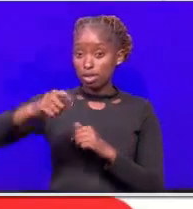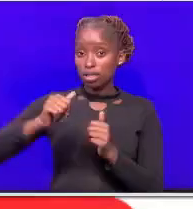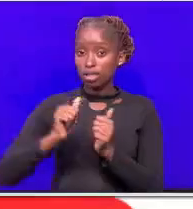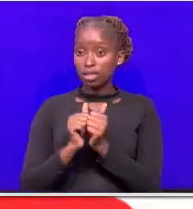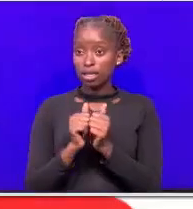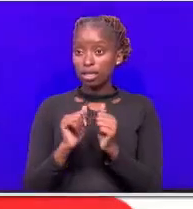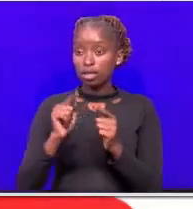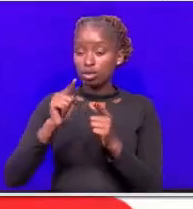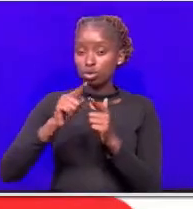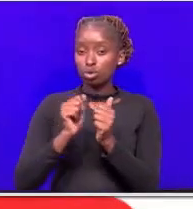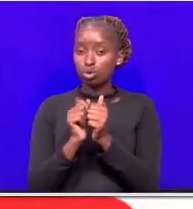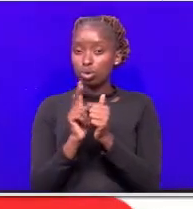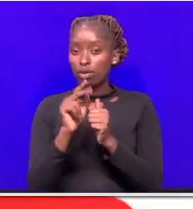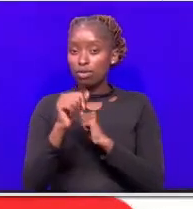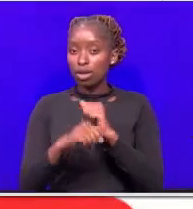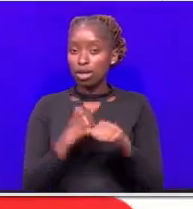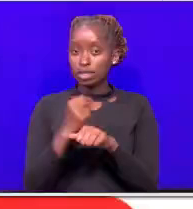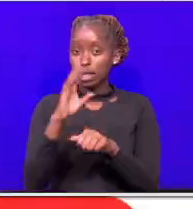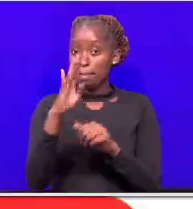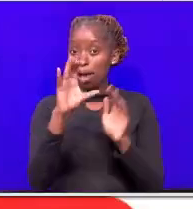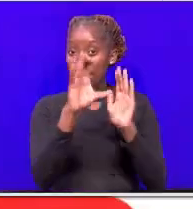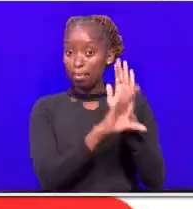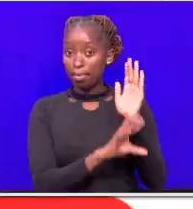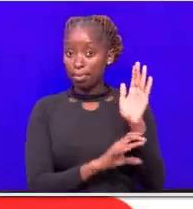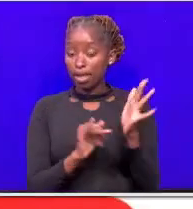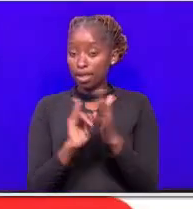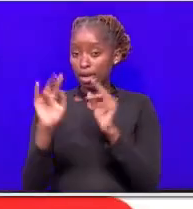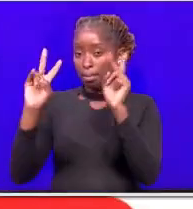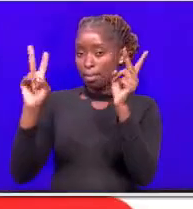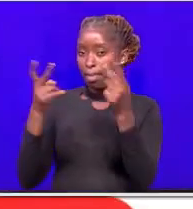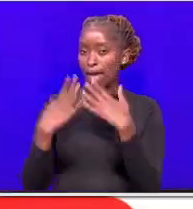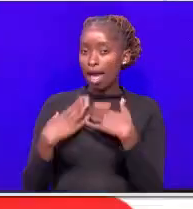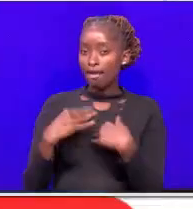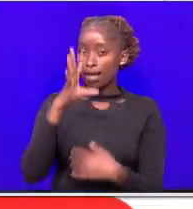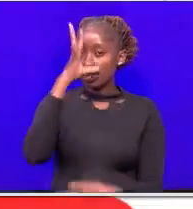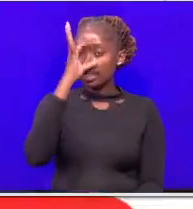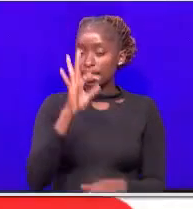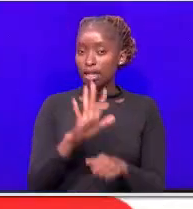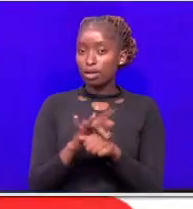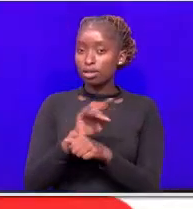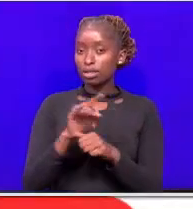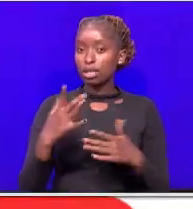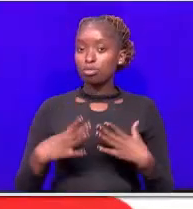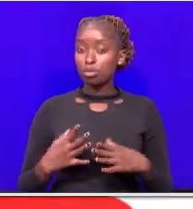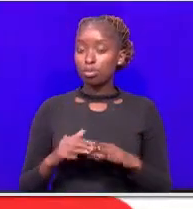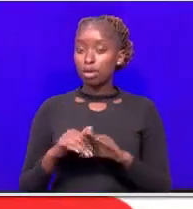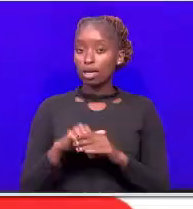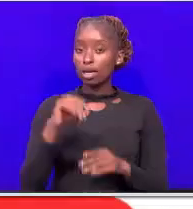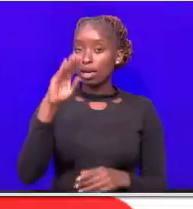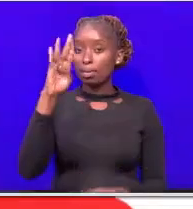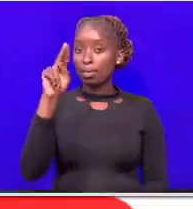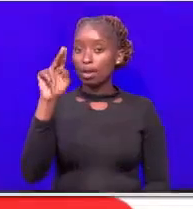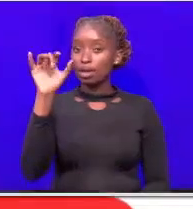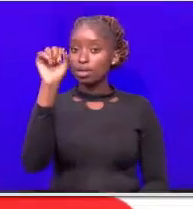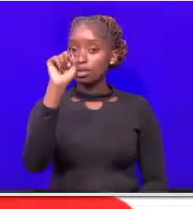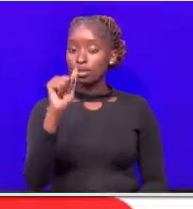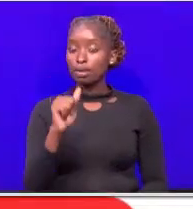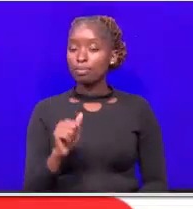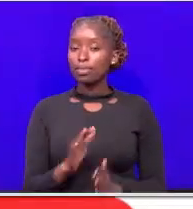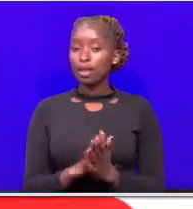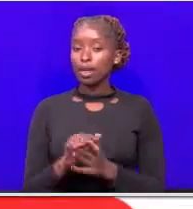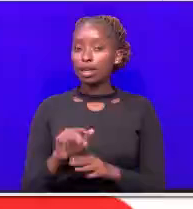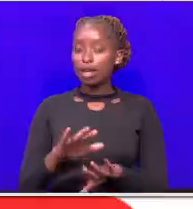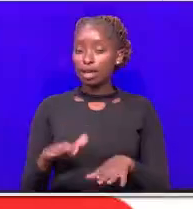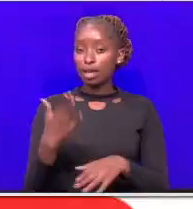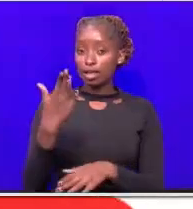years by the Constitution. The issue is particularly urgent for residents of Banissa and Magarini constituencies who